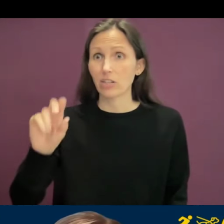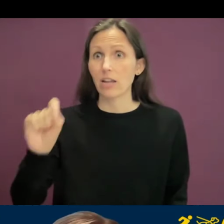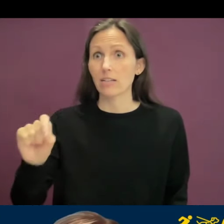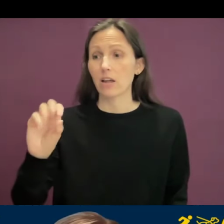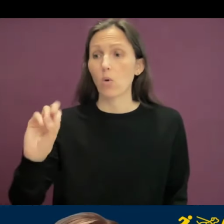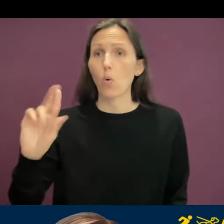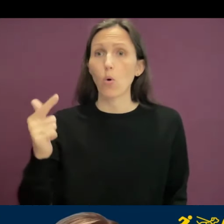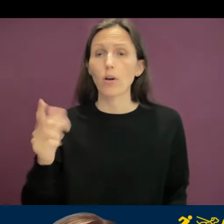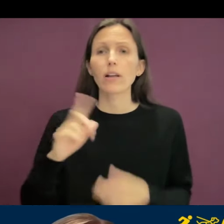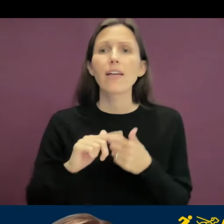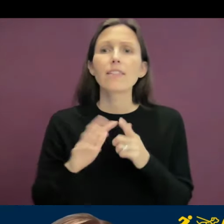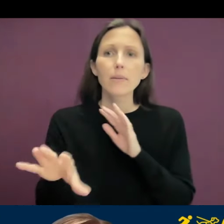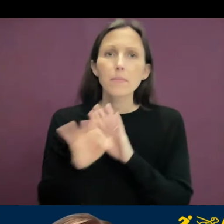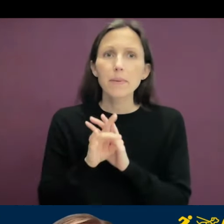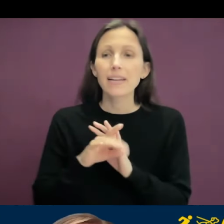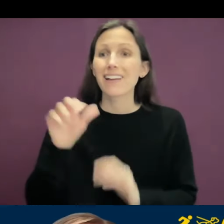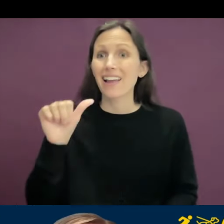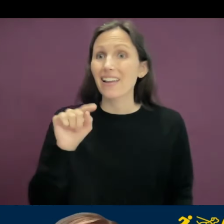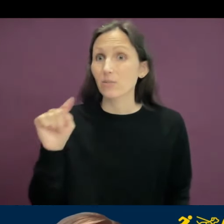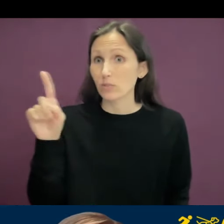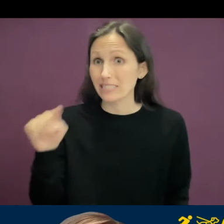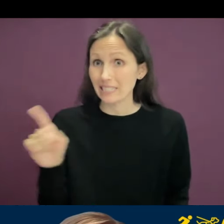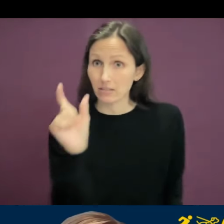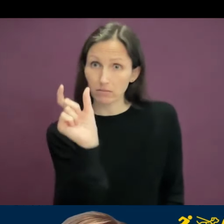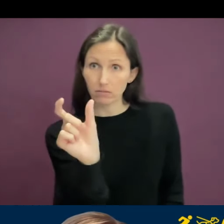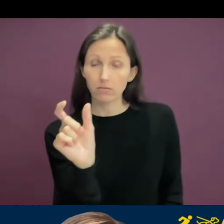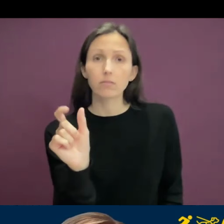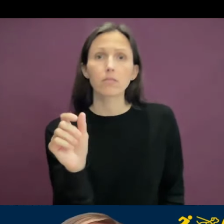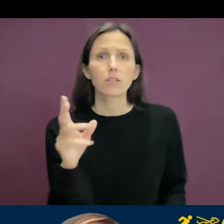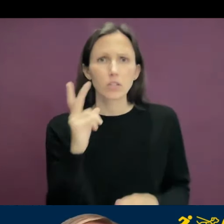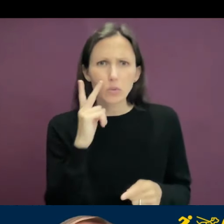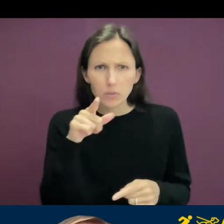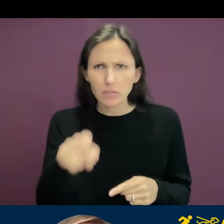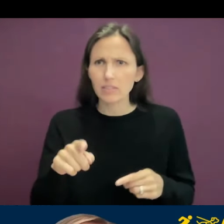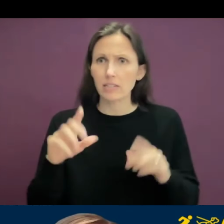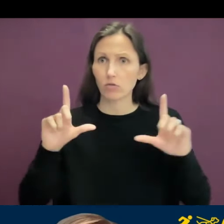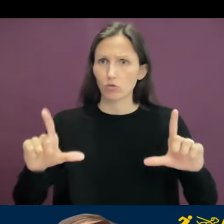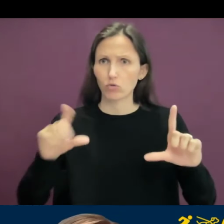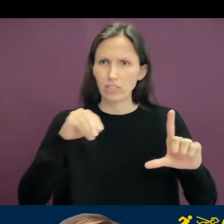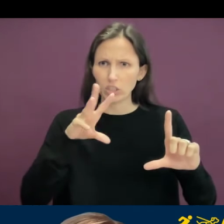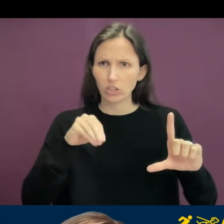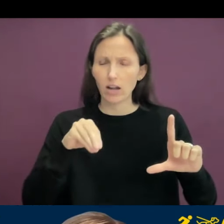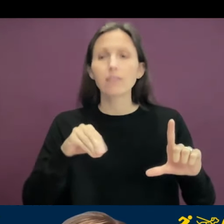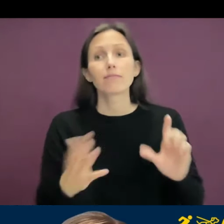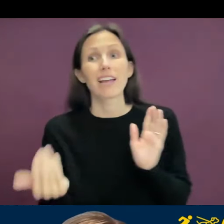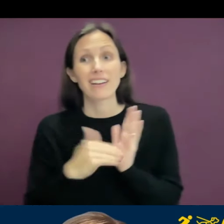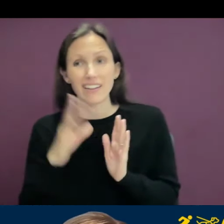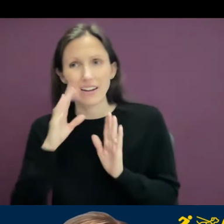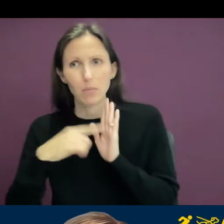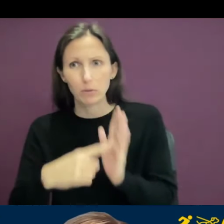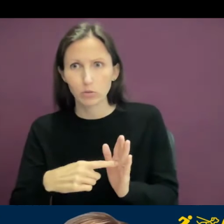of disabilities and accommodations. You'll see that screenshot here below. And again, I'll show you a live demonstration